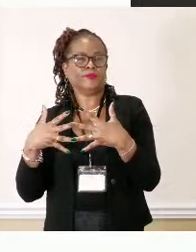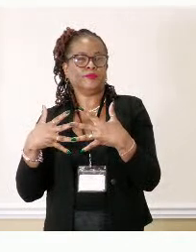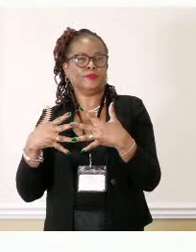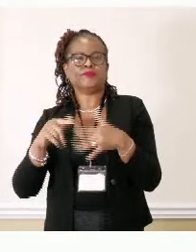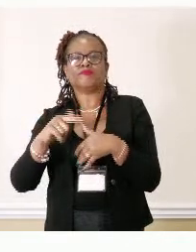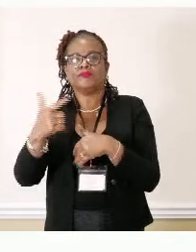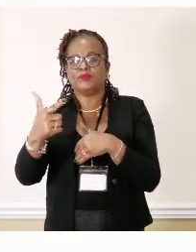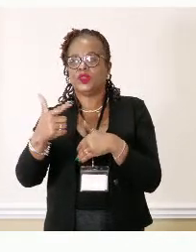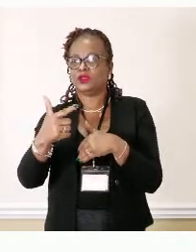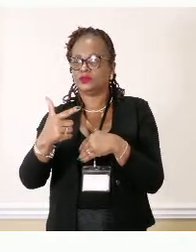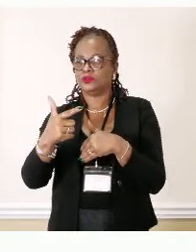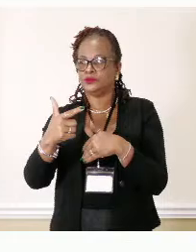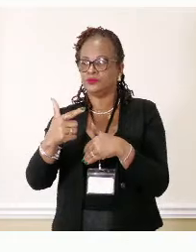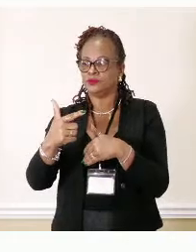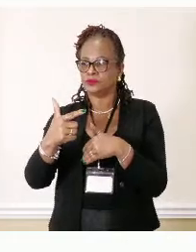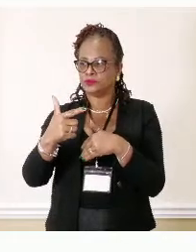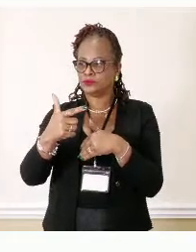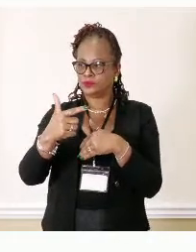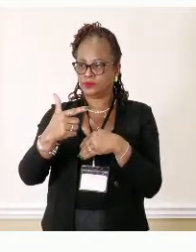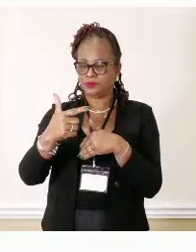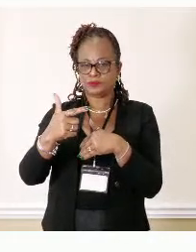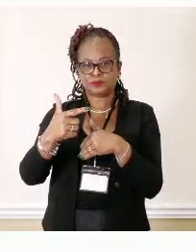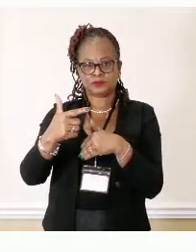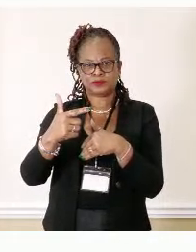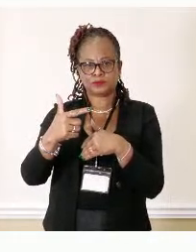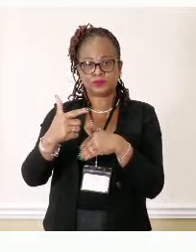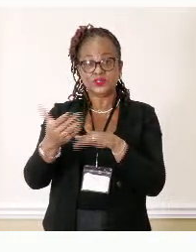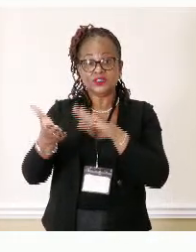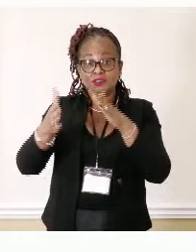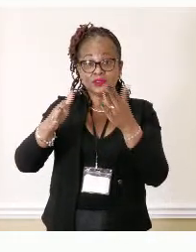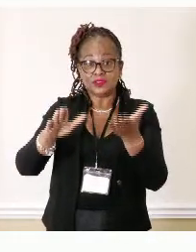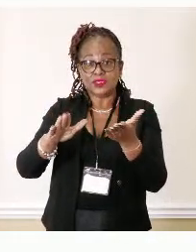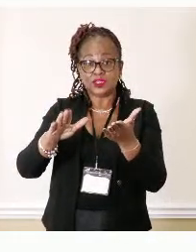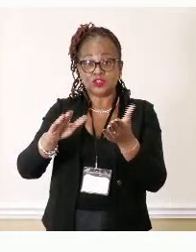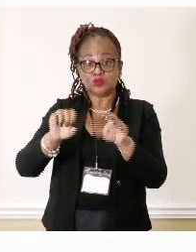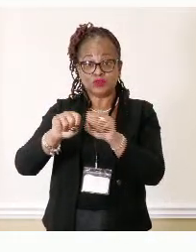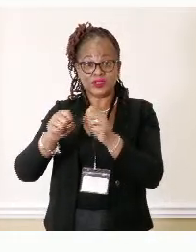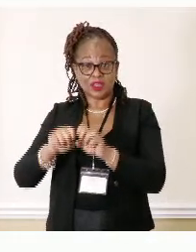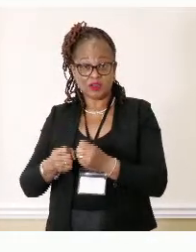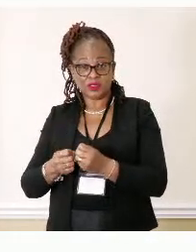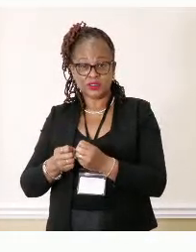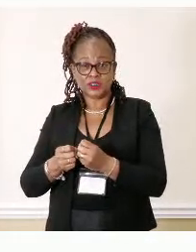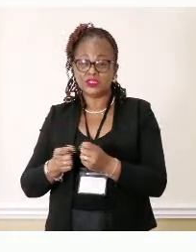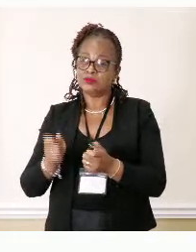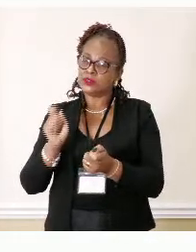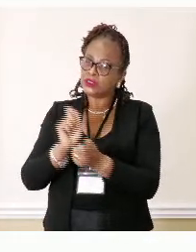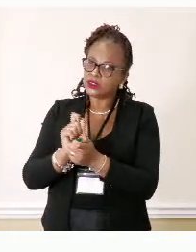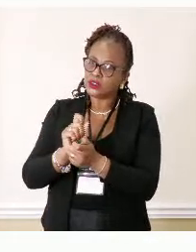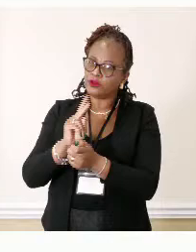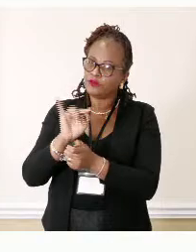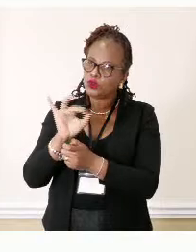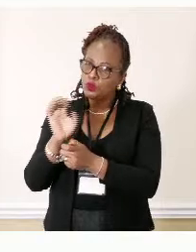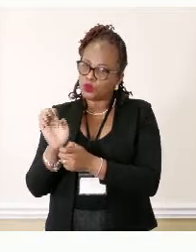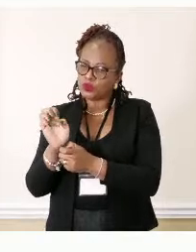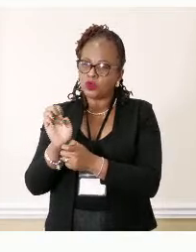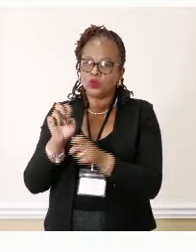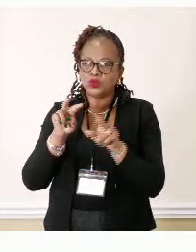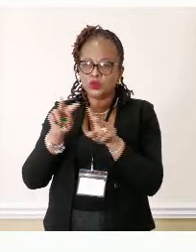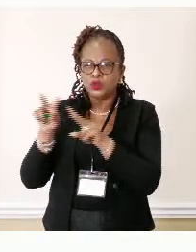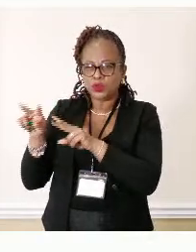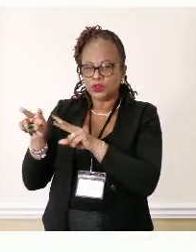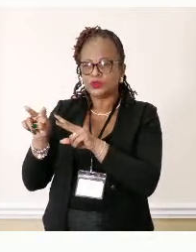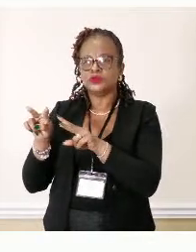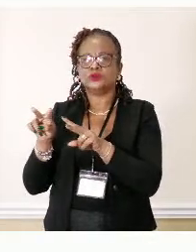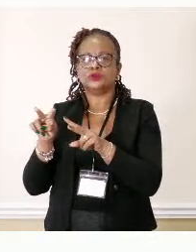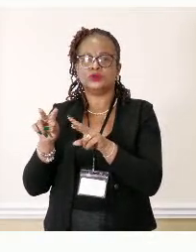Next slide, please. The death breakdown is particularly of note when you look at